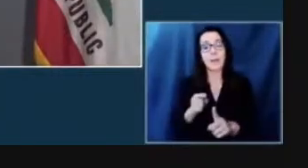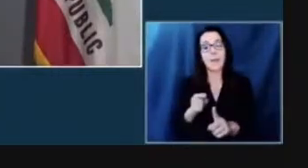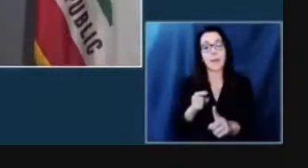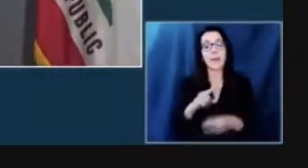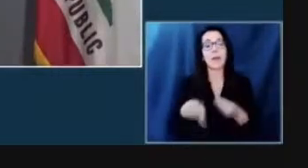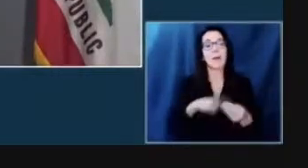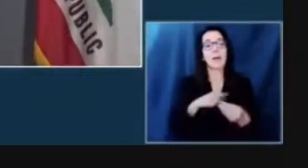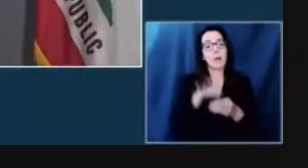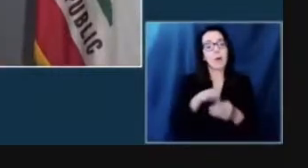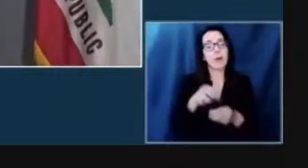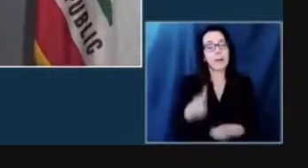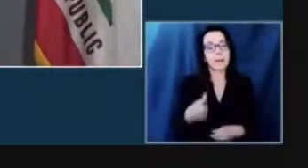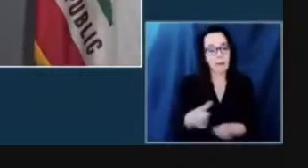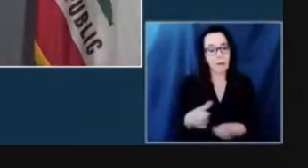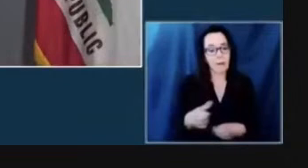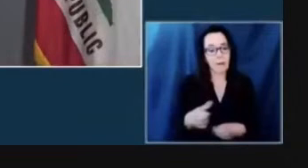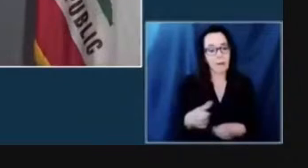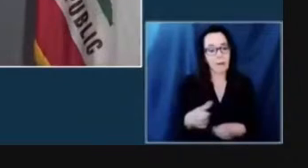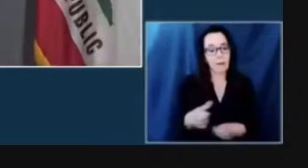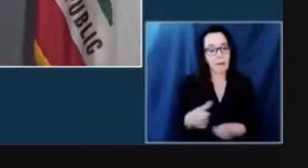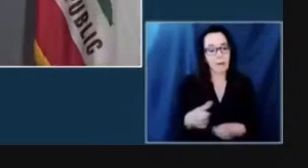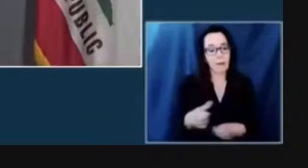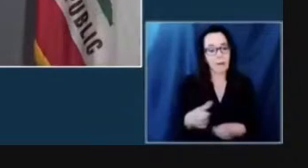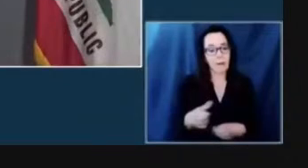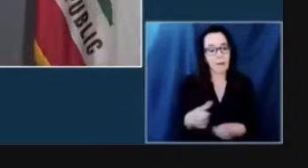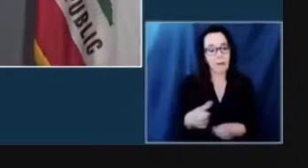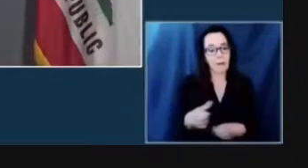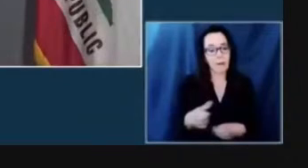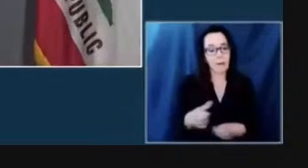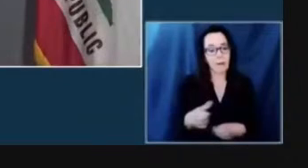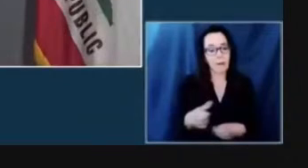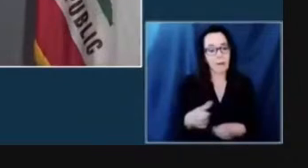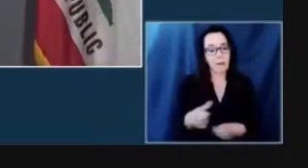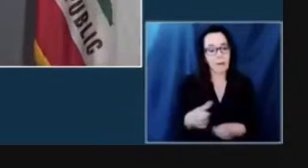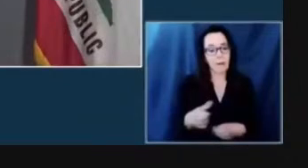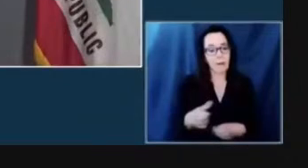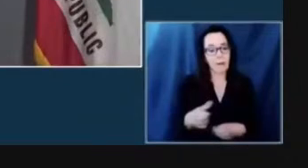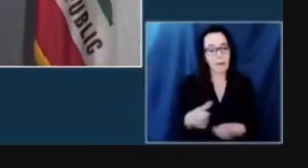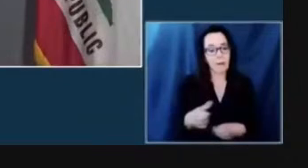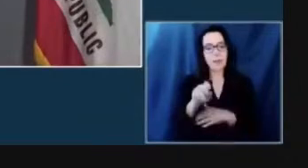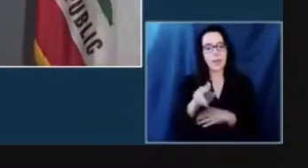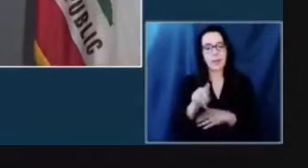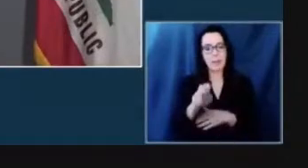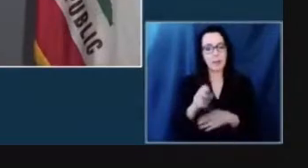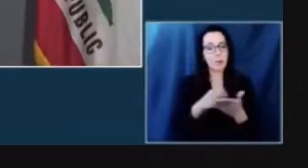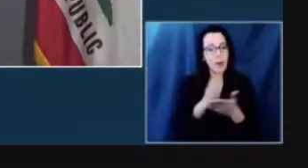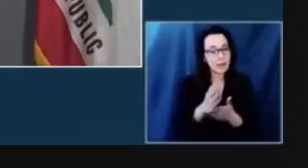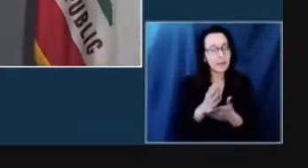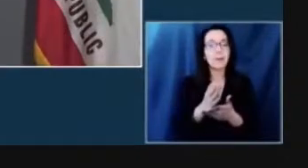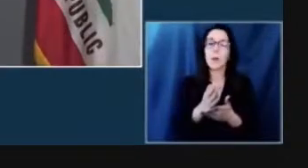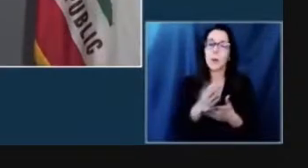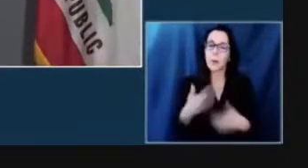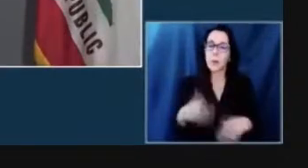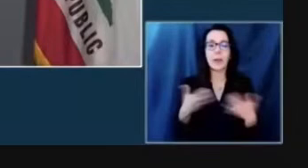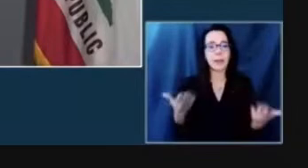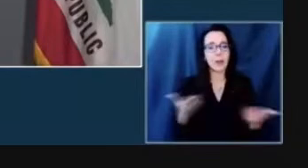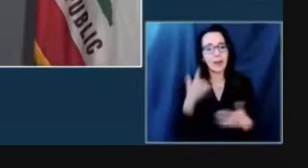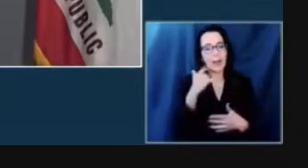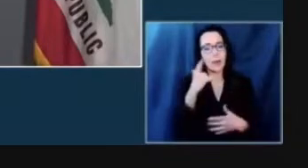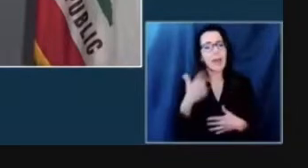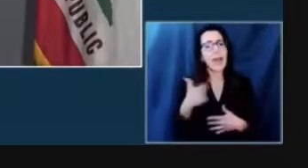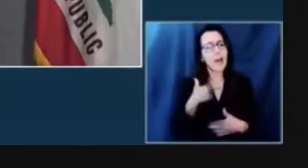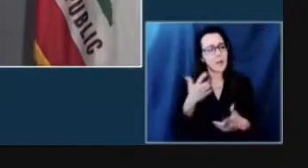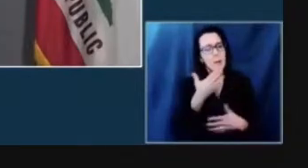itself. Reproductive rights are at stake, even in blue California, where we have the broadest protections while states across the